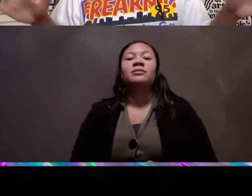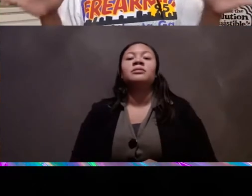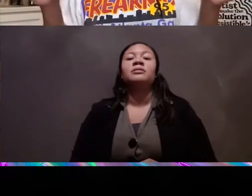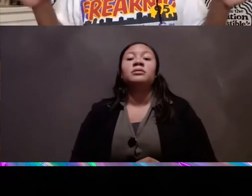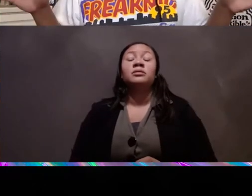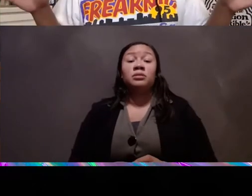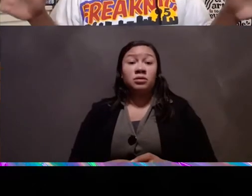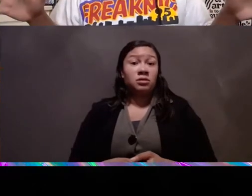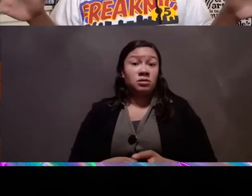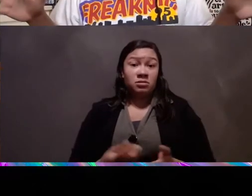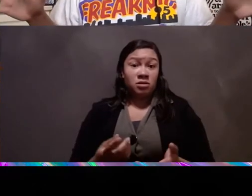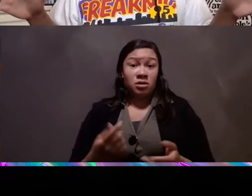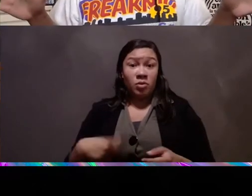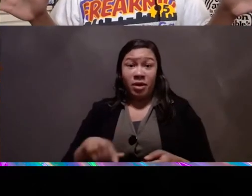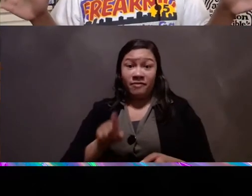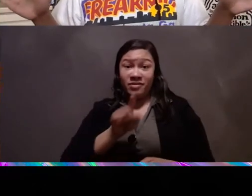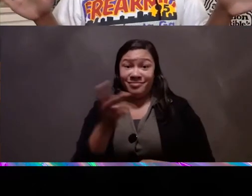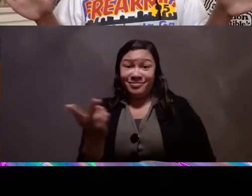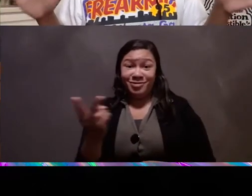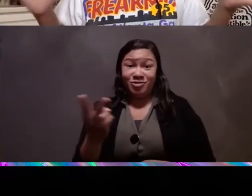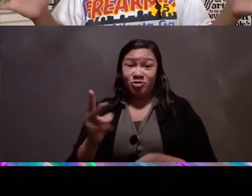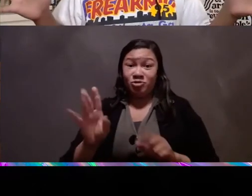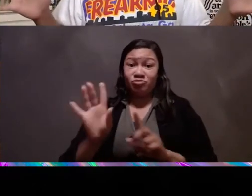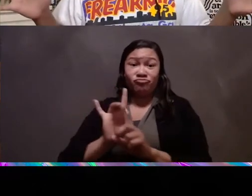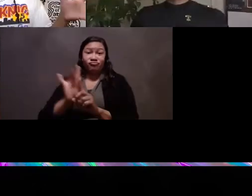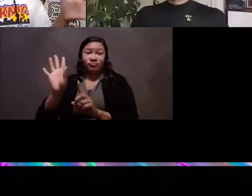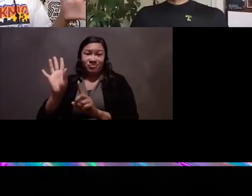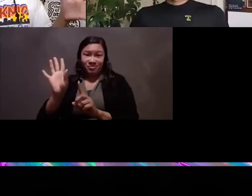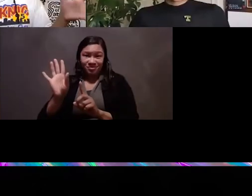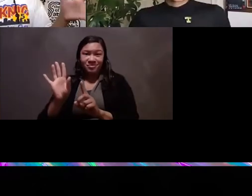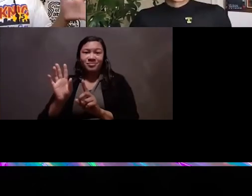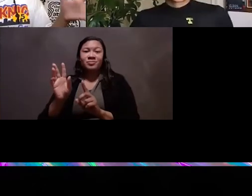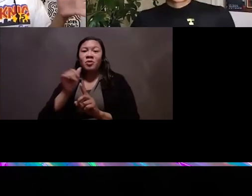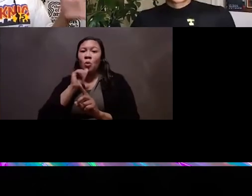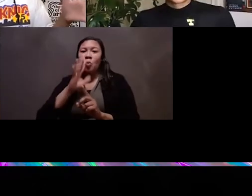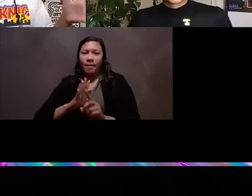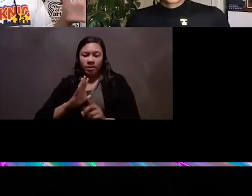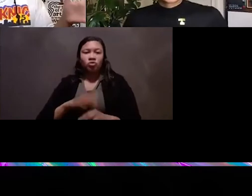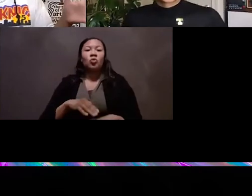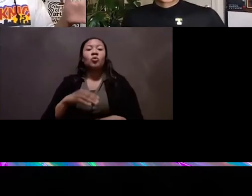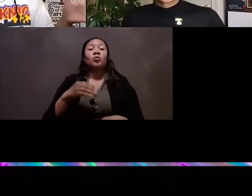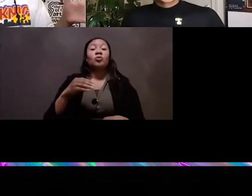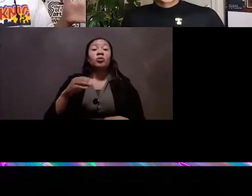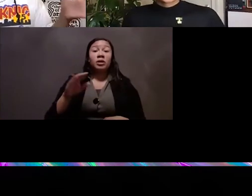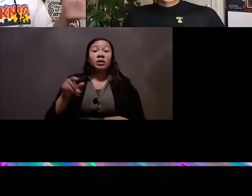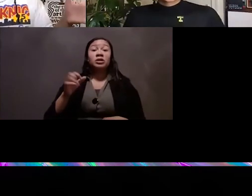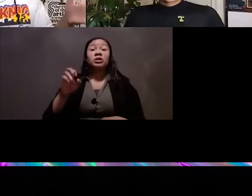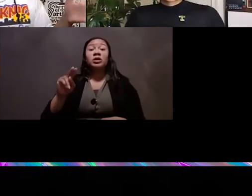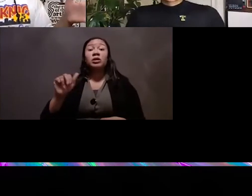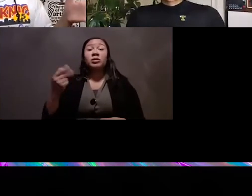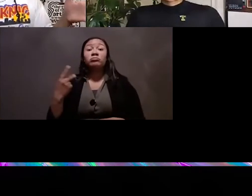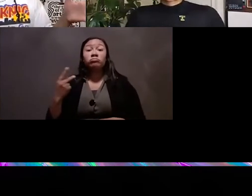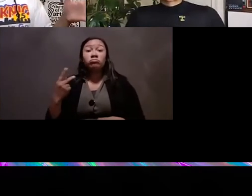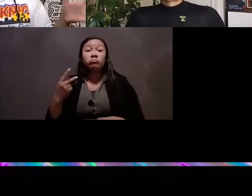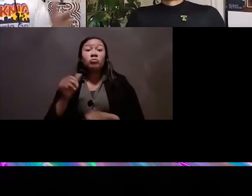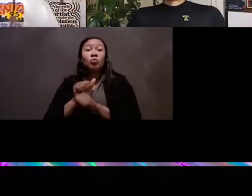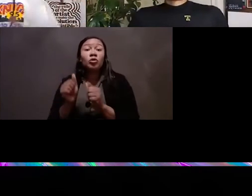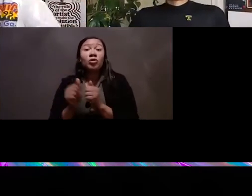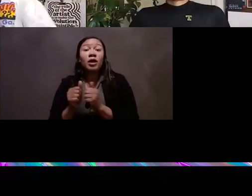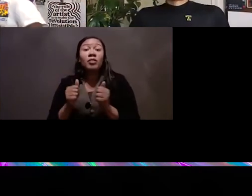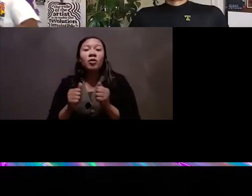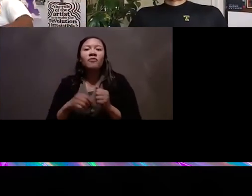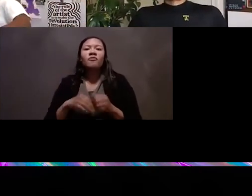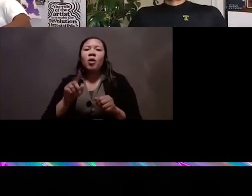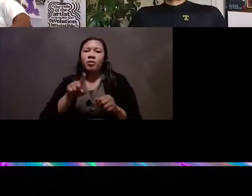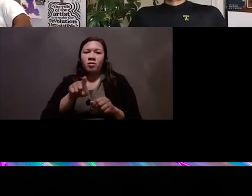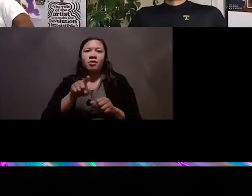two Titan humans. So Jenna and I have been working on this incredible book project called Black Futures,